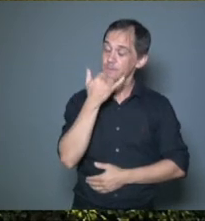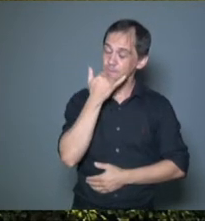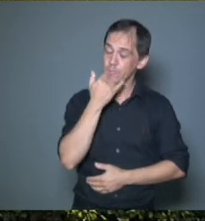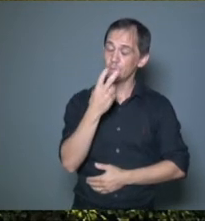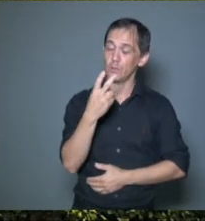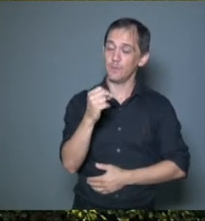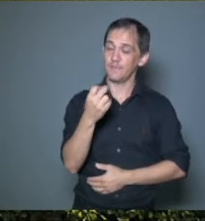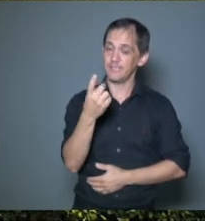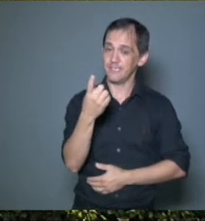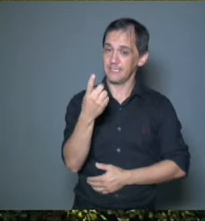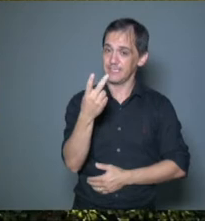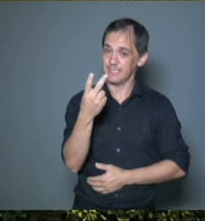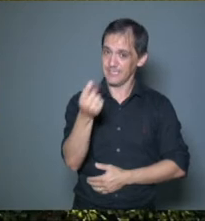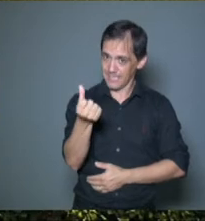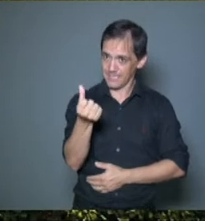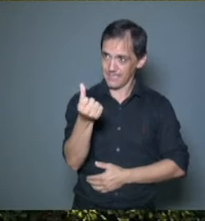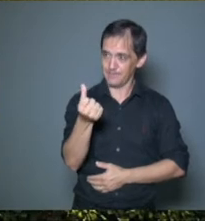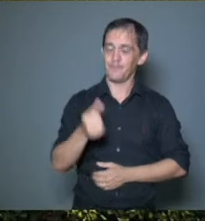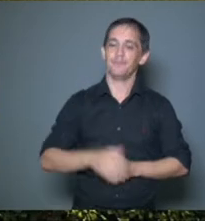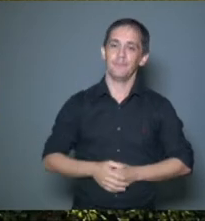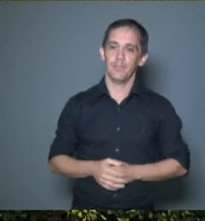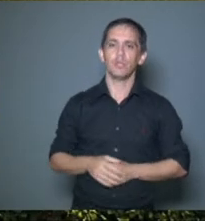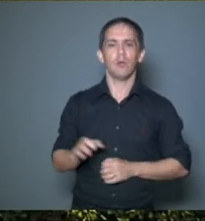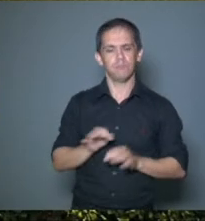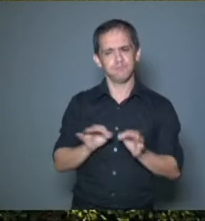And that's what we are working for right now.